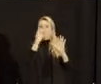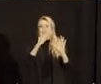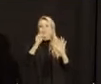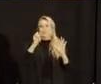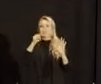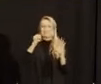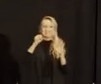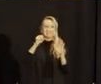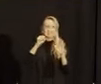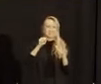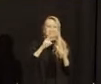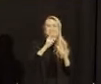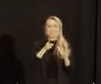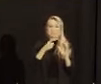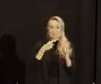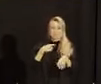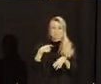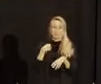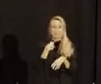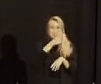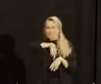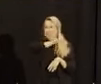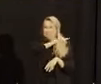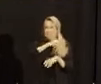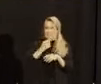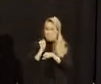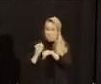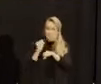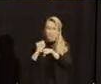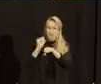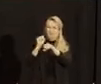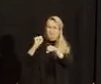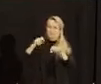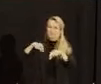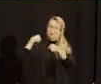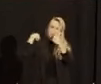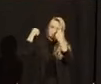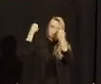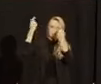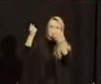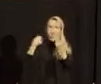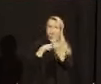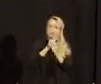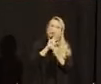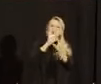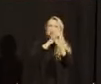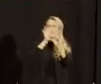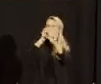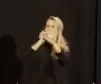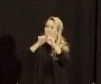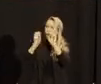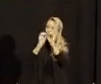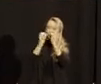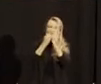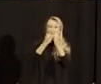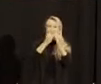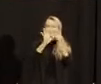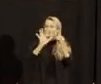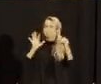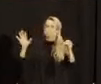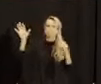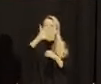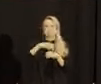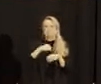We have done this work together from various organizations. I know the last time I shared a physical stage